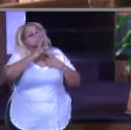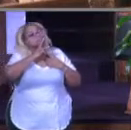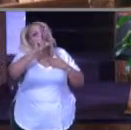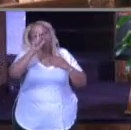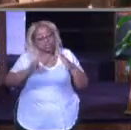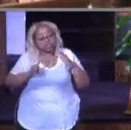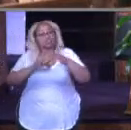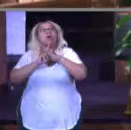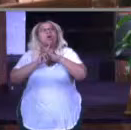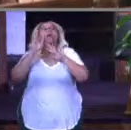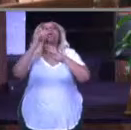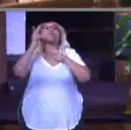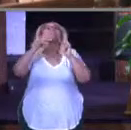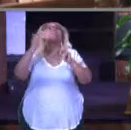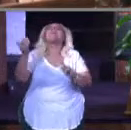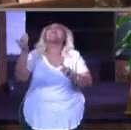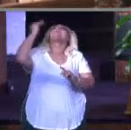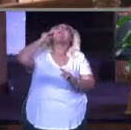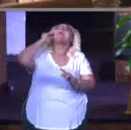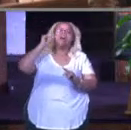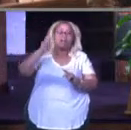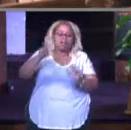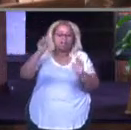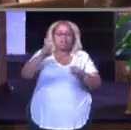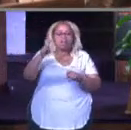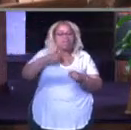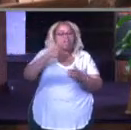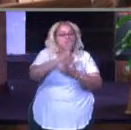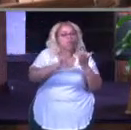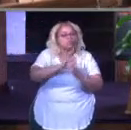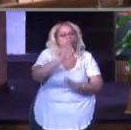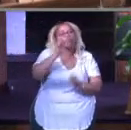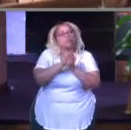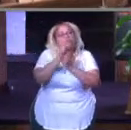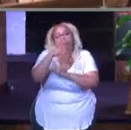Till when they show up, people will know the Holy Spirit is present.